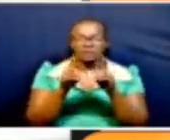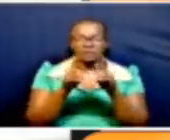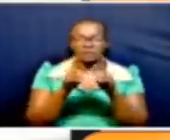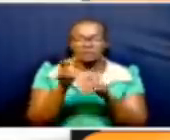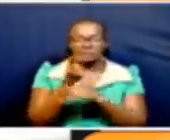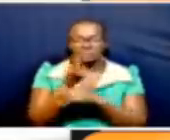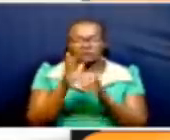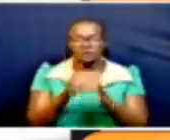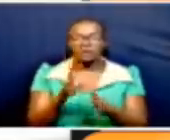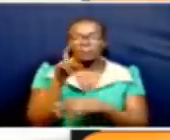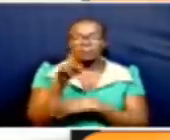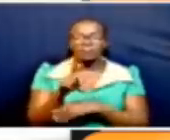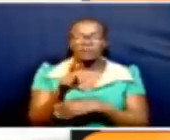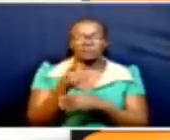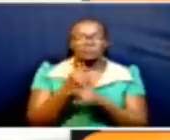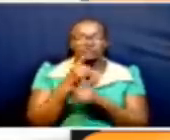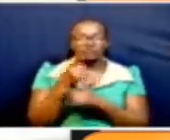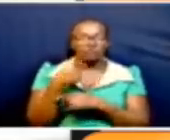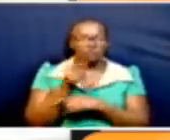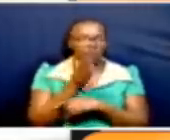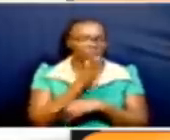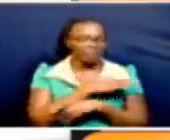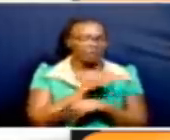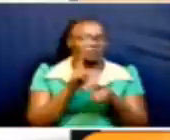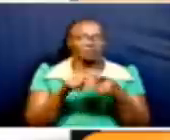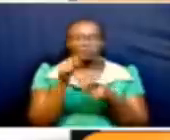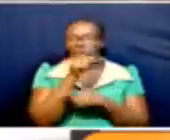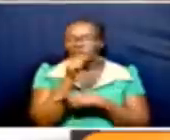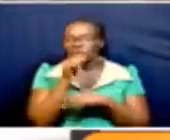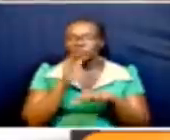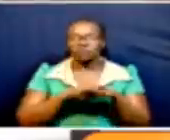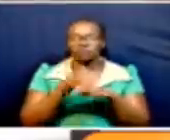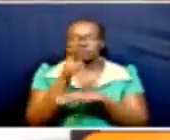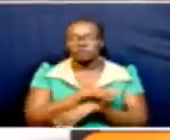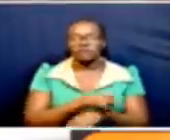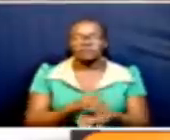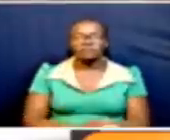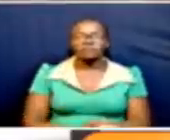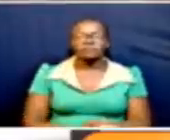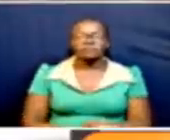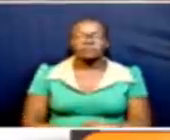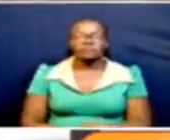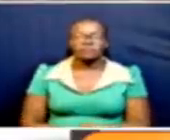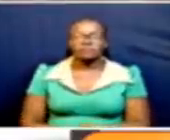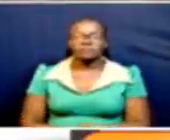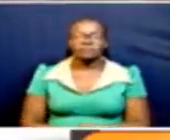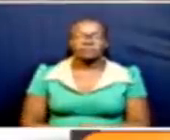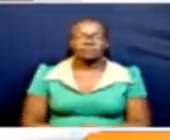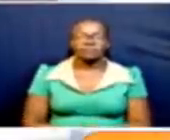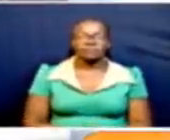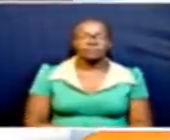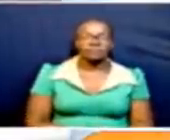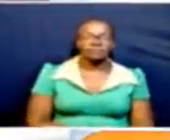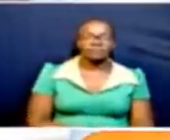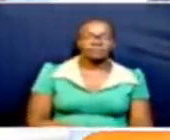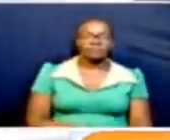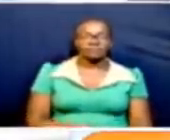back to those good old days. Mm. Oh? Okay, not to be too hard on the media. Look in America right now. Look at